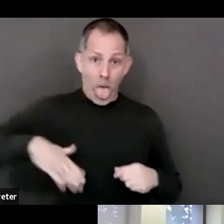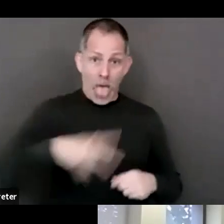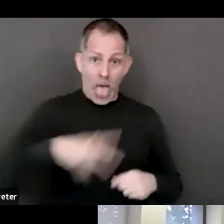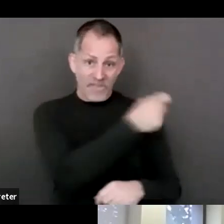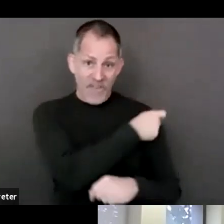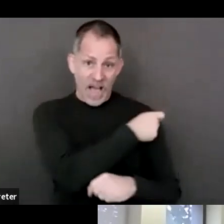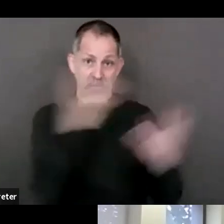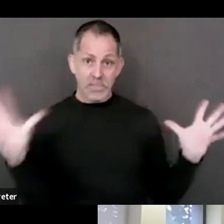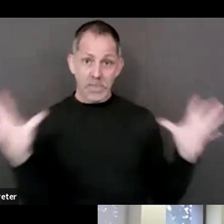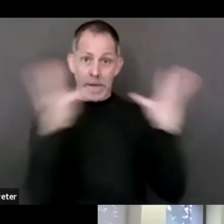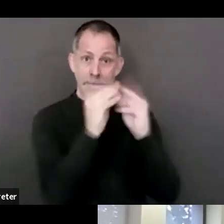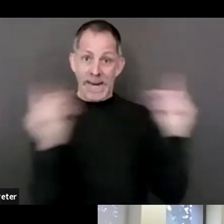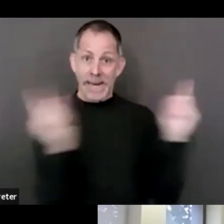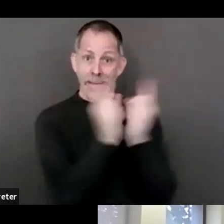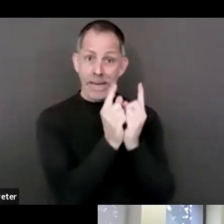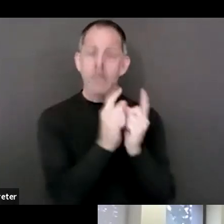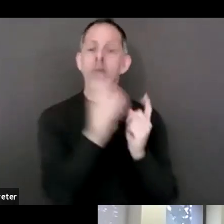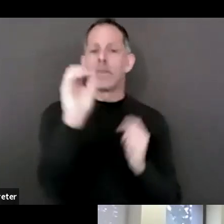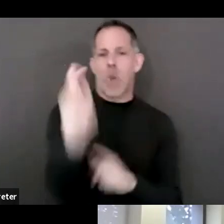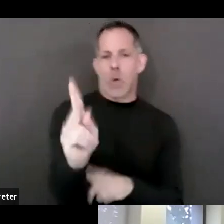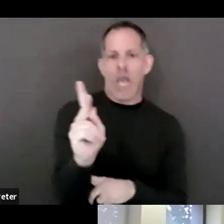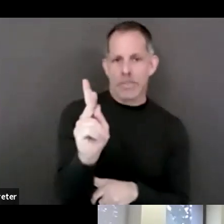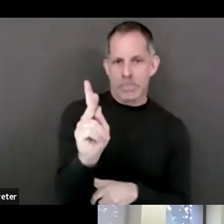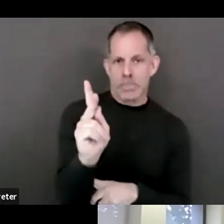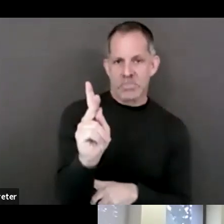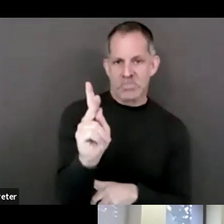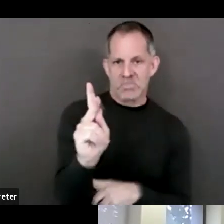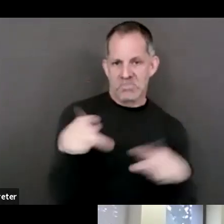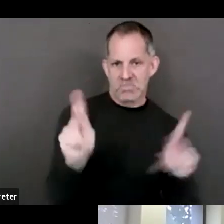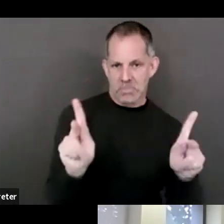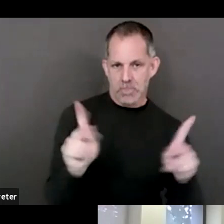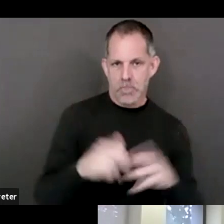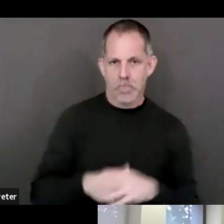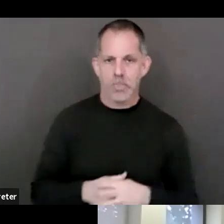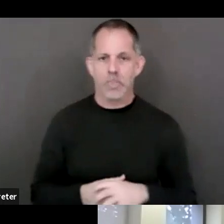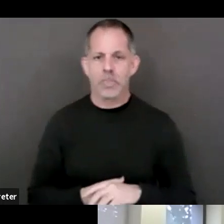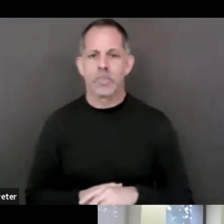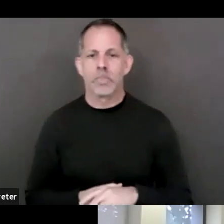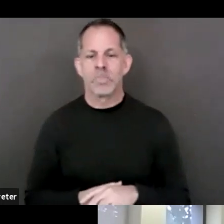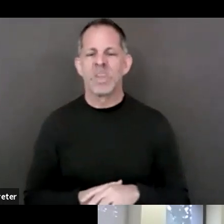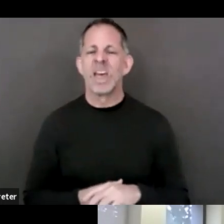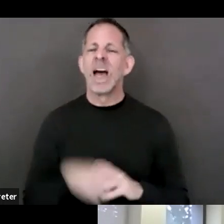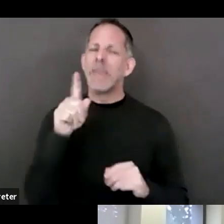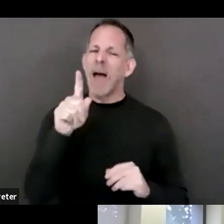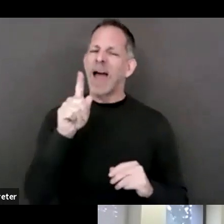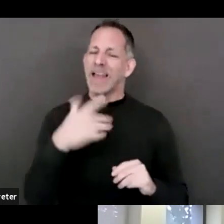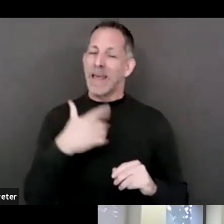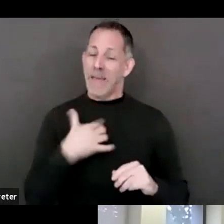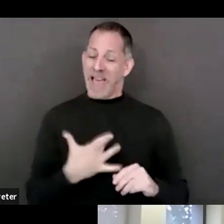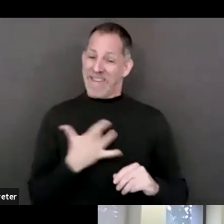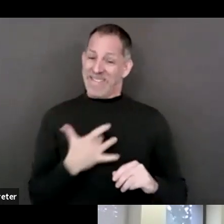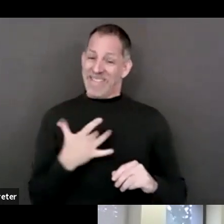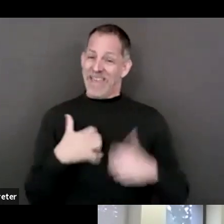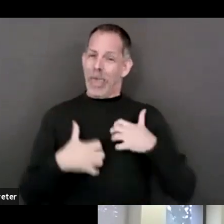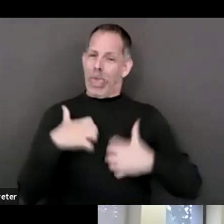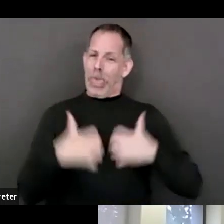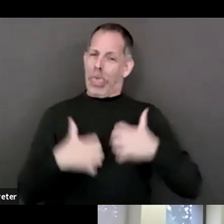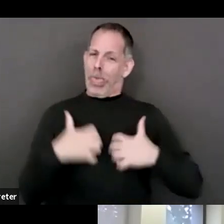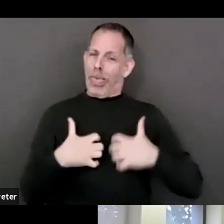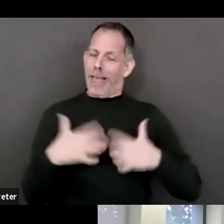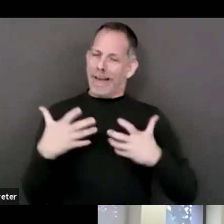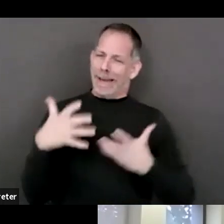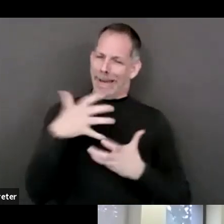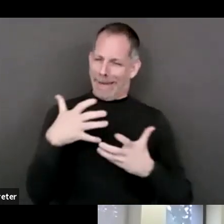I have mixed emotions about that, but it's permitted. So there you have that. And then, their guidance also talks